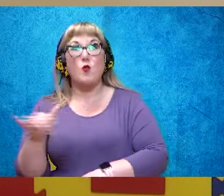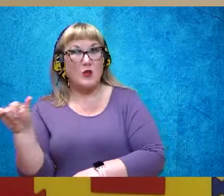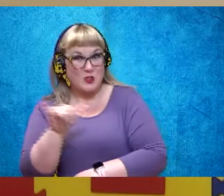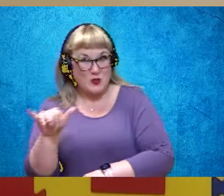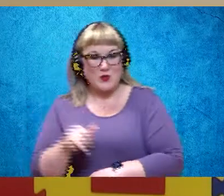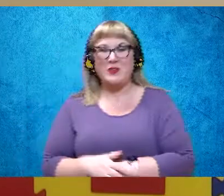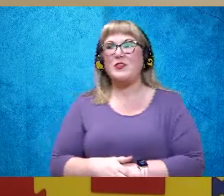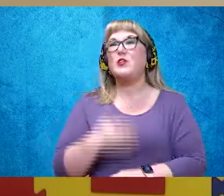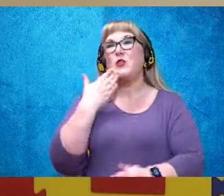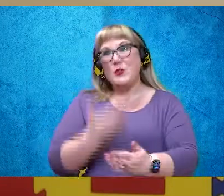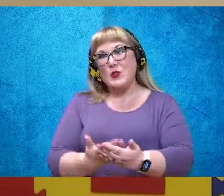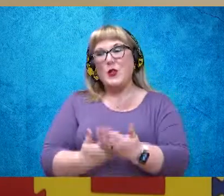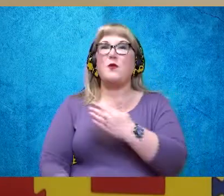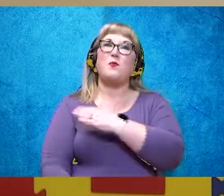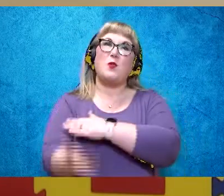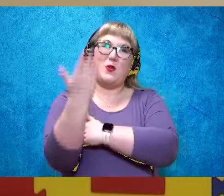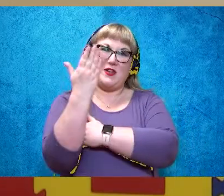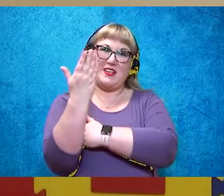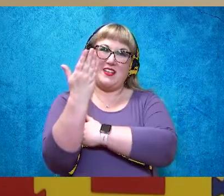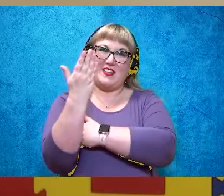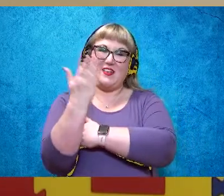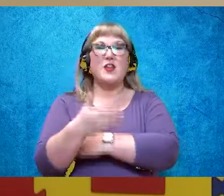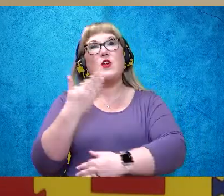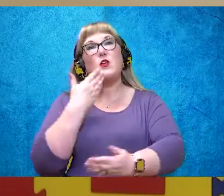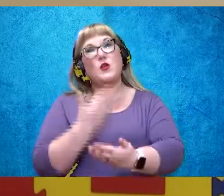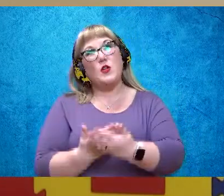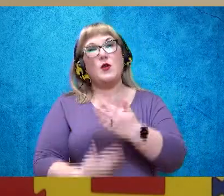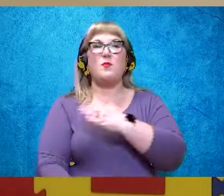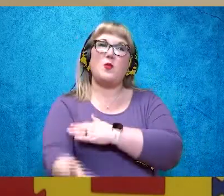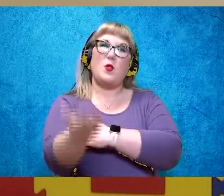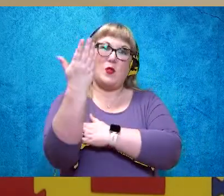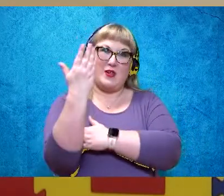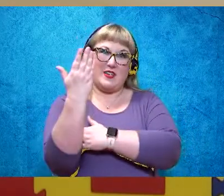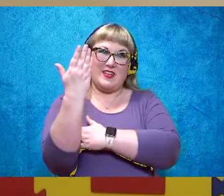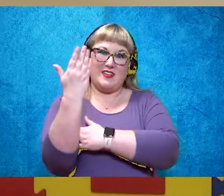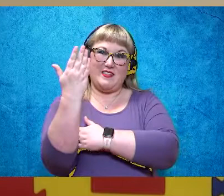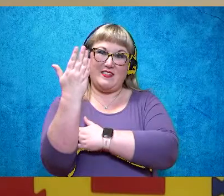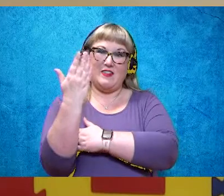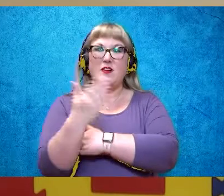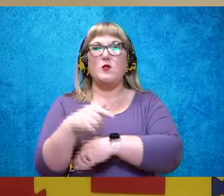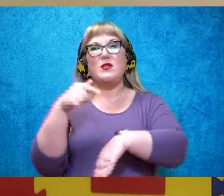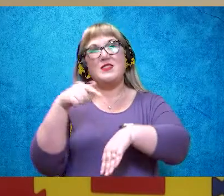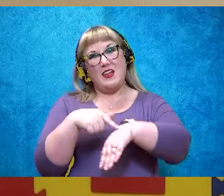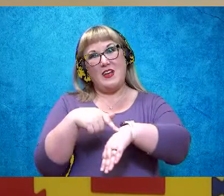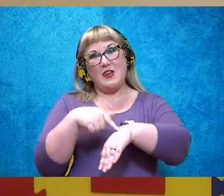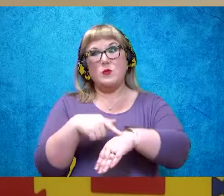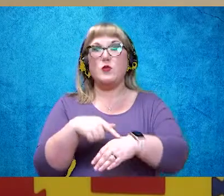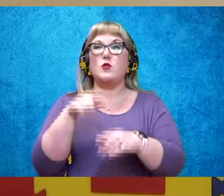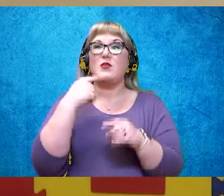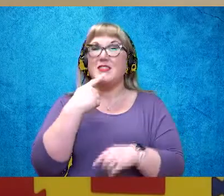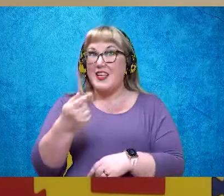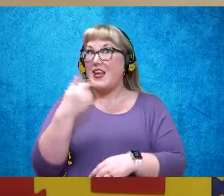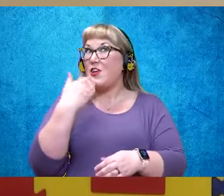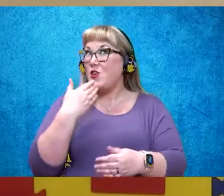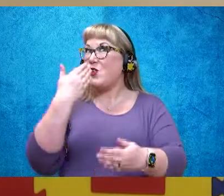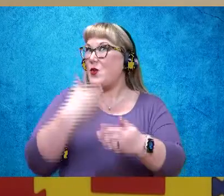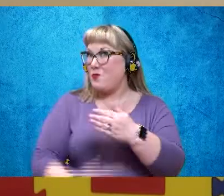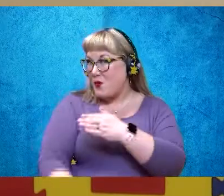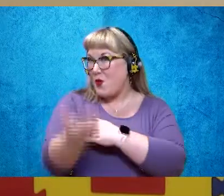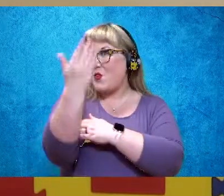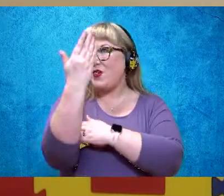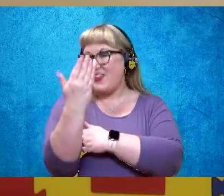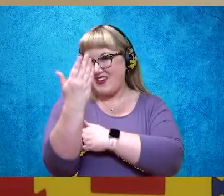sing. Good morning, good morning. Oh, it's time to say